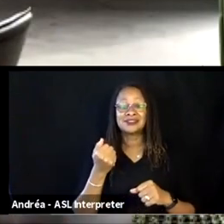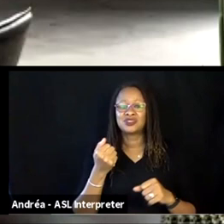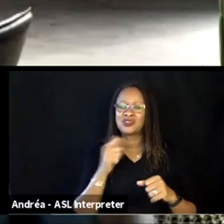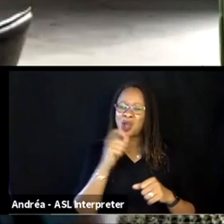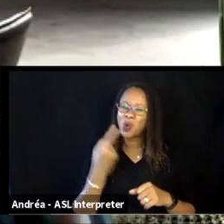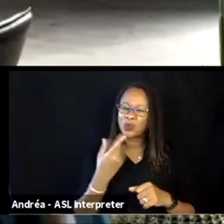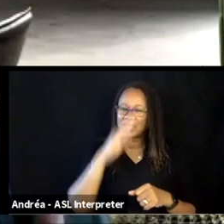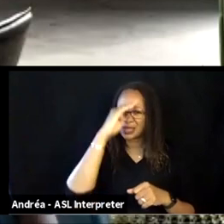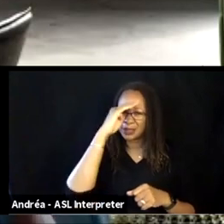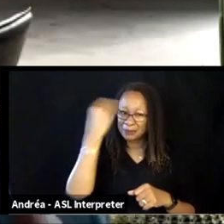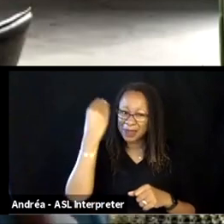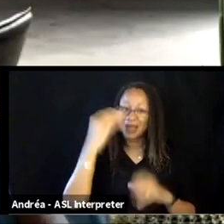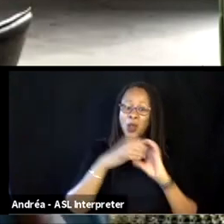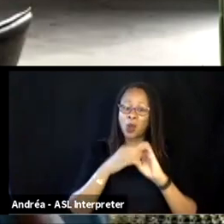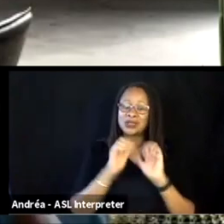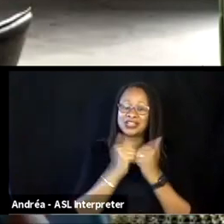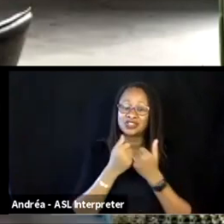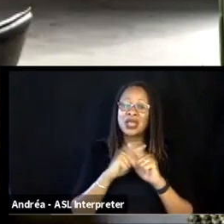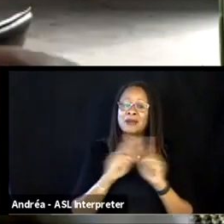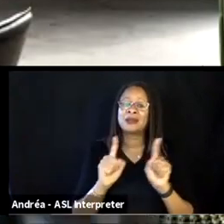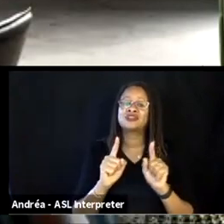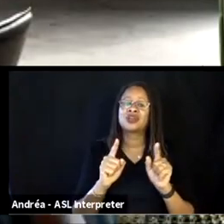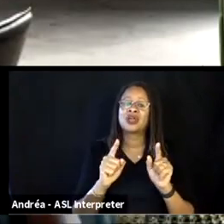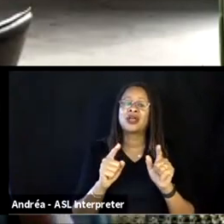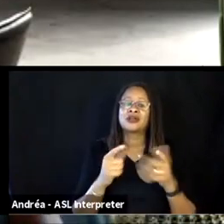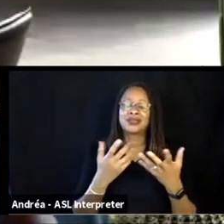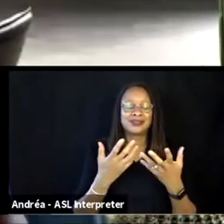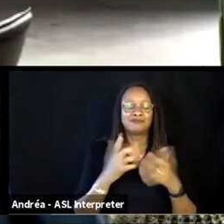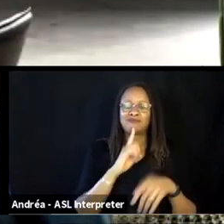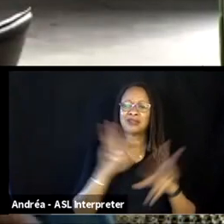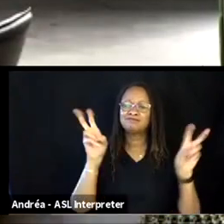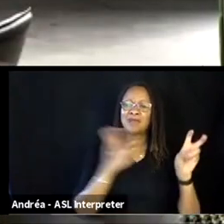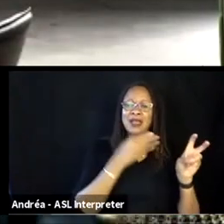agency or multicultural, and what we're finding is that you're getting a best-in-class